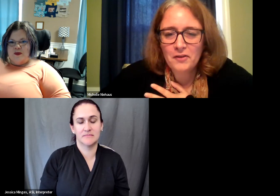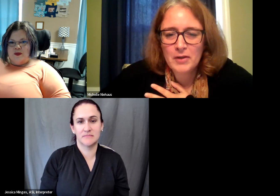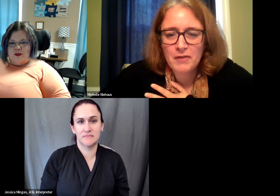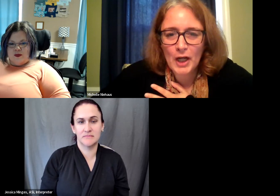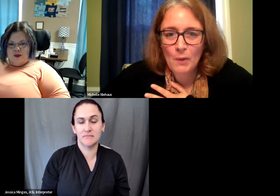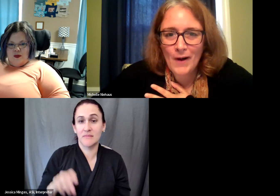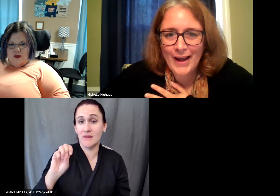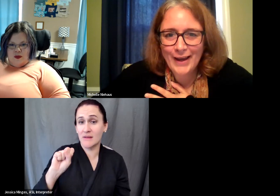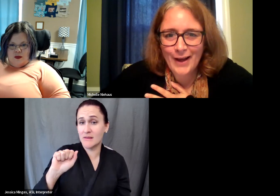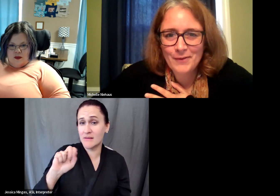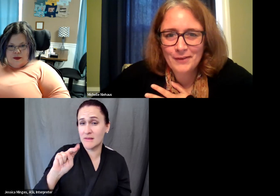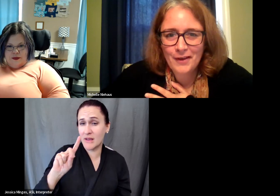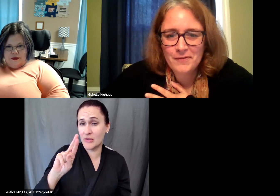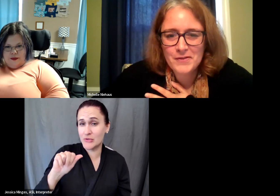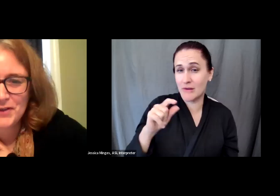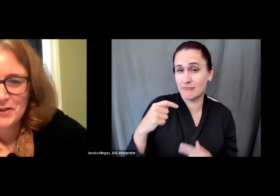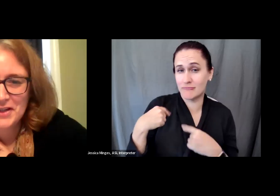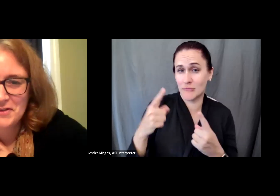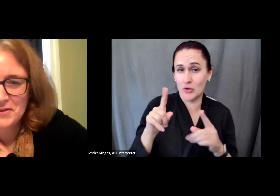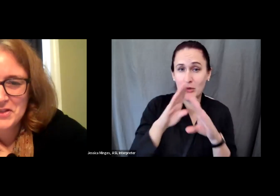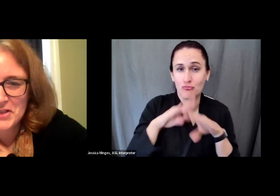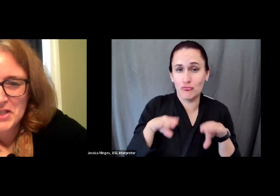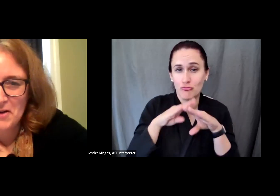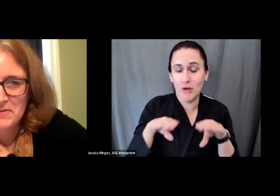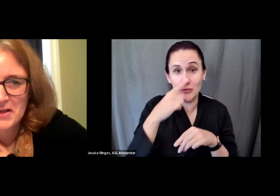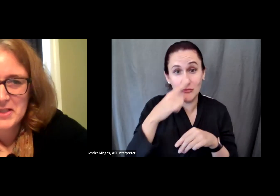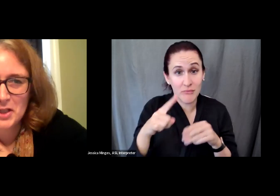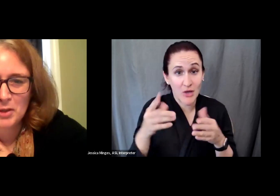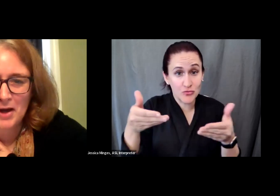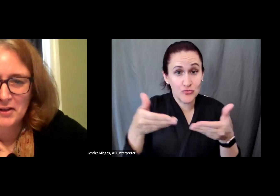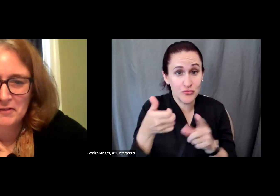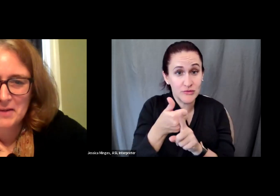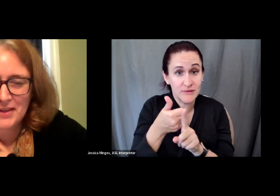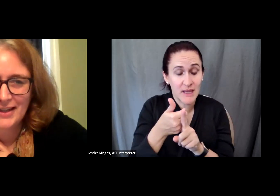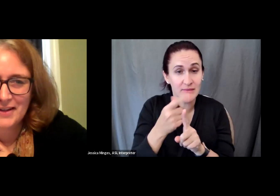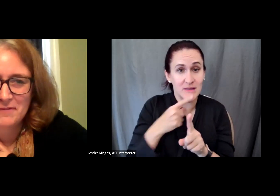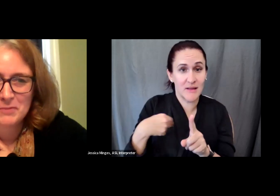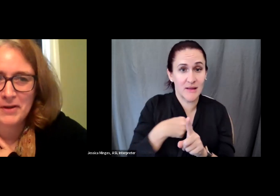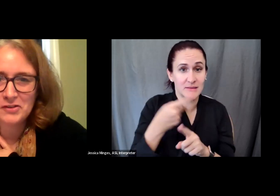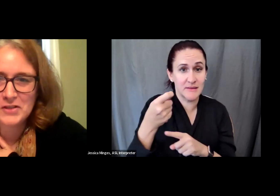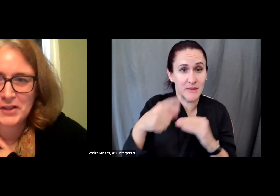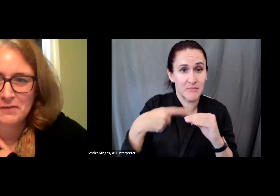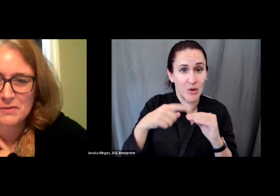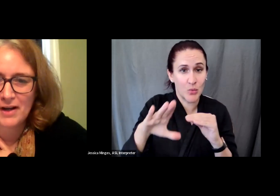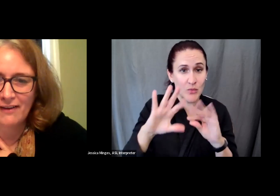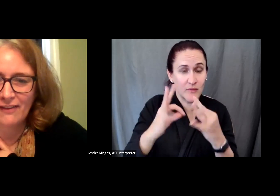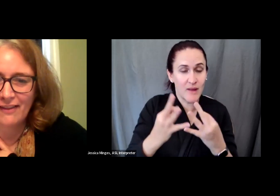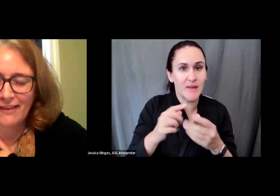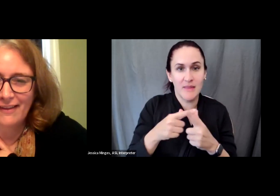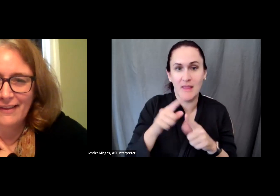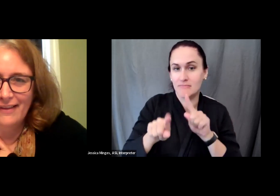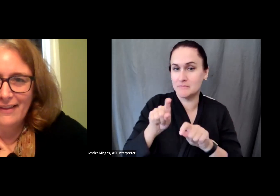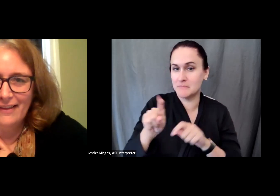Sandra, you've been very quiet. I would love for you to introduce yourself. Tell us a little bit about your family, and then I have some questions for you as